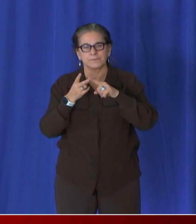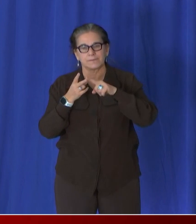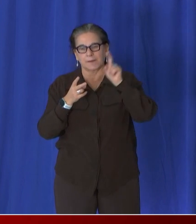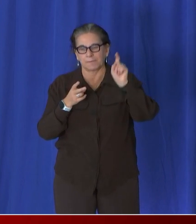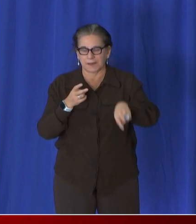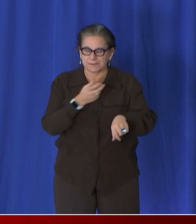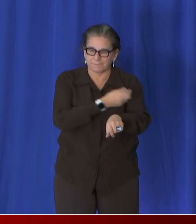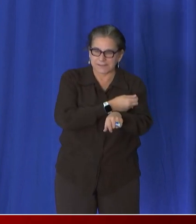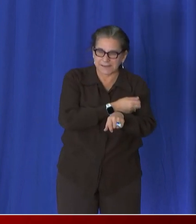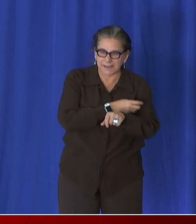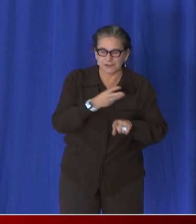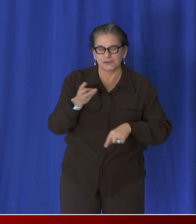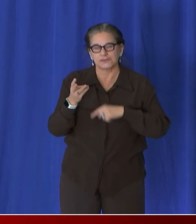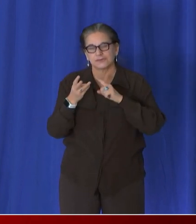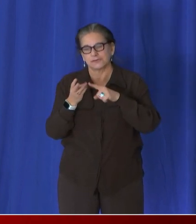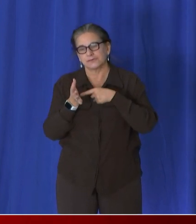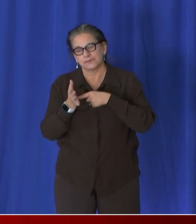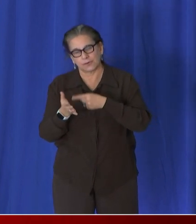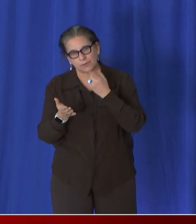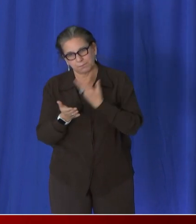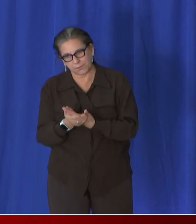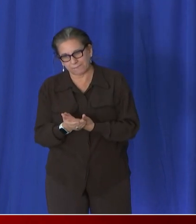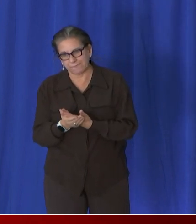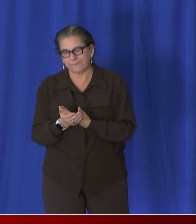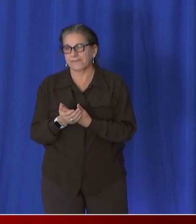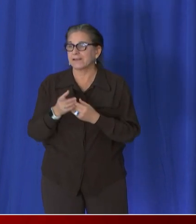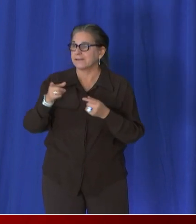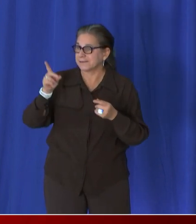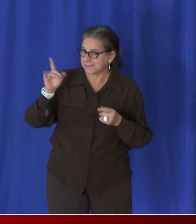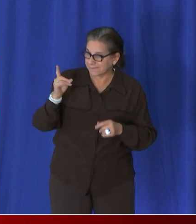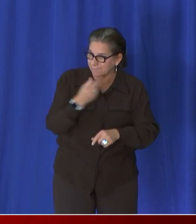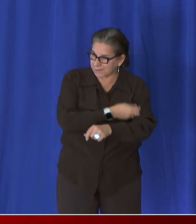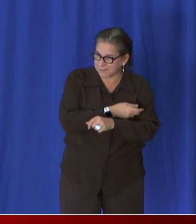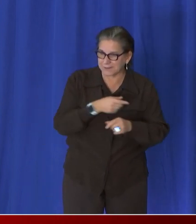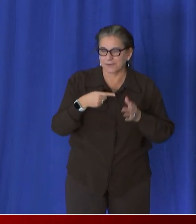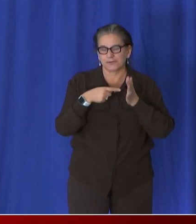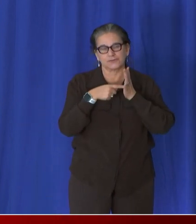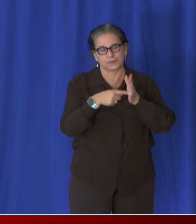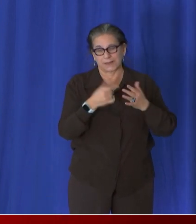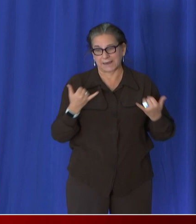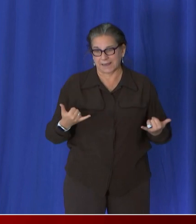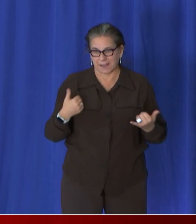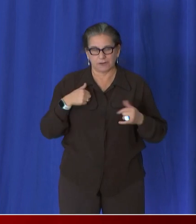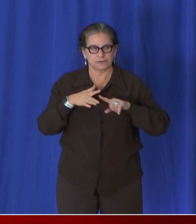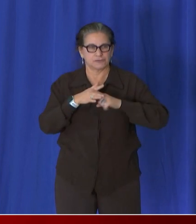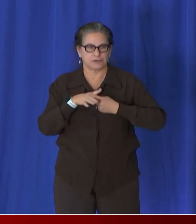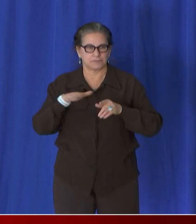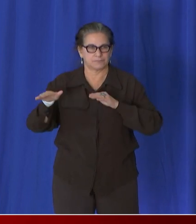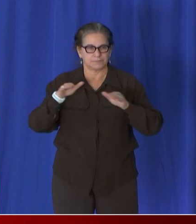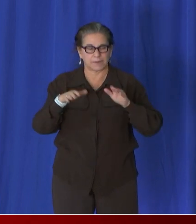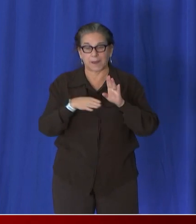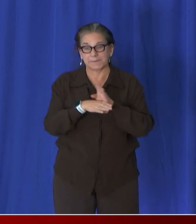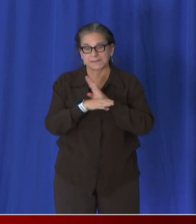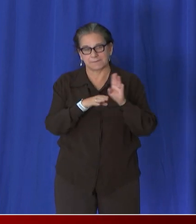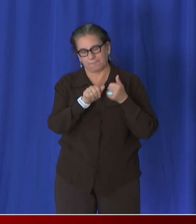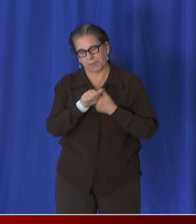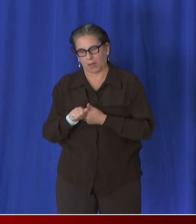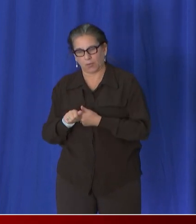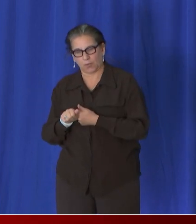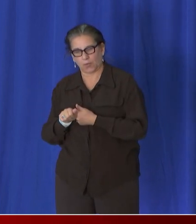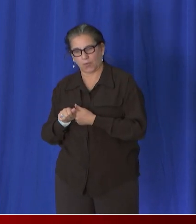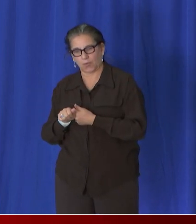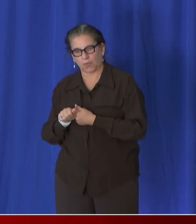out to businesses, which we want them to partner with us on this in order to make sure that this vaccine requirement does